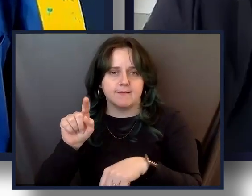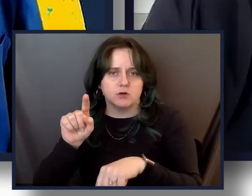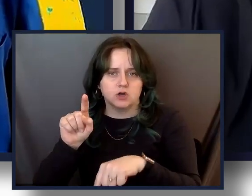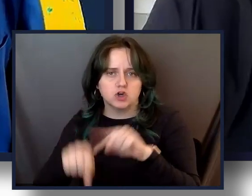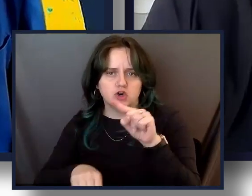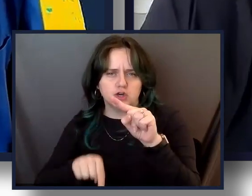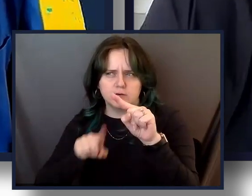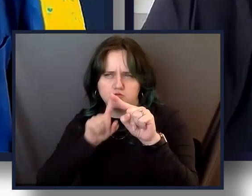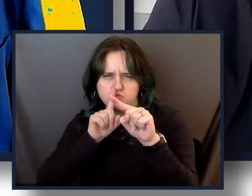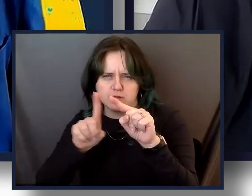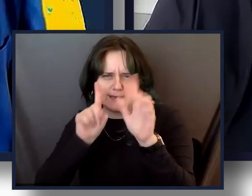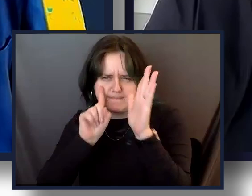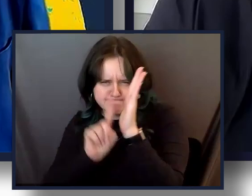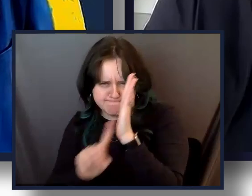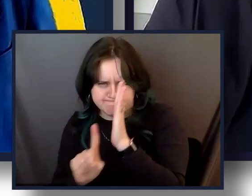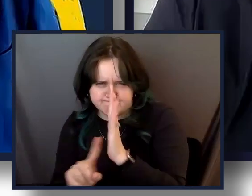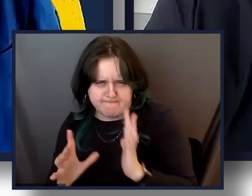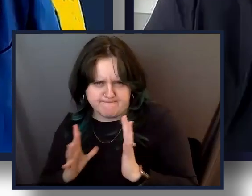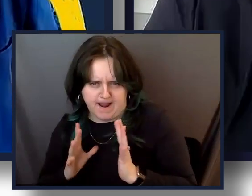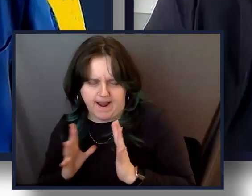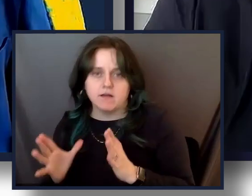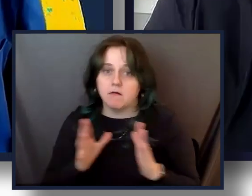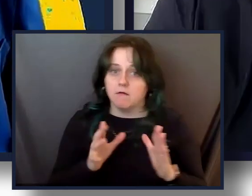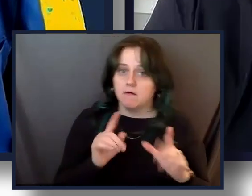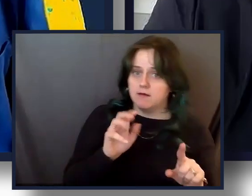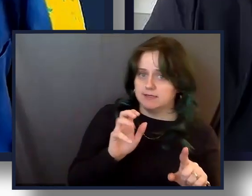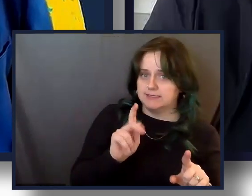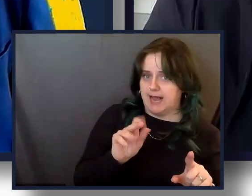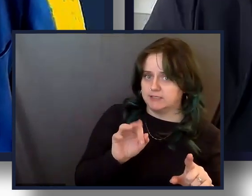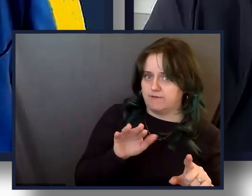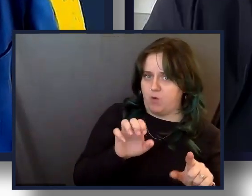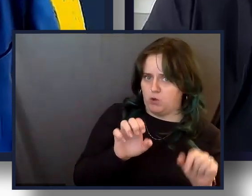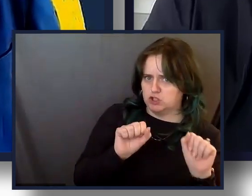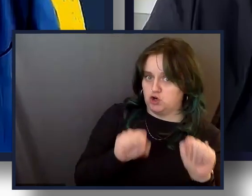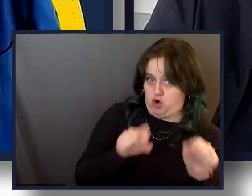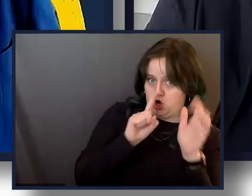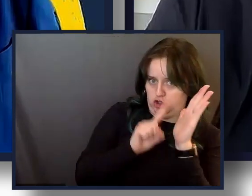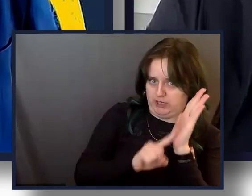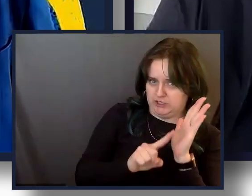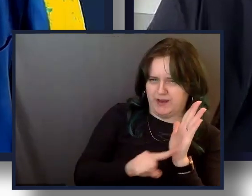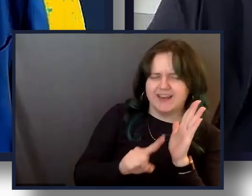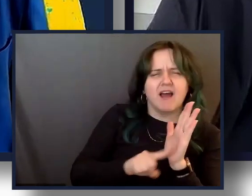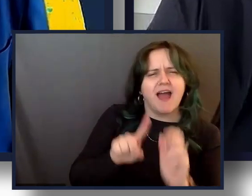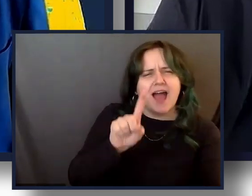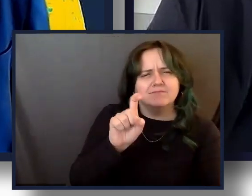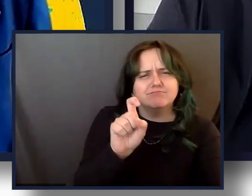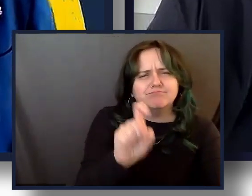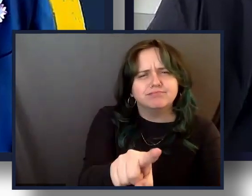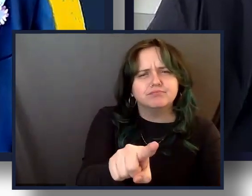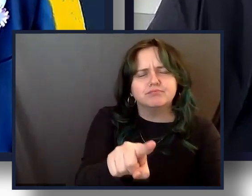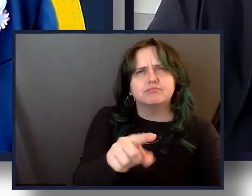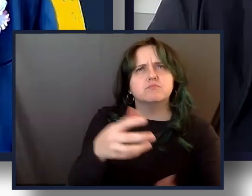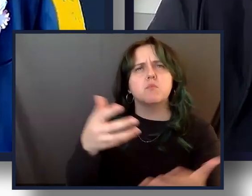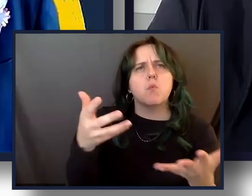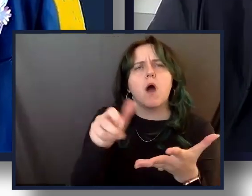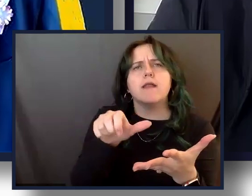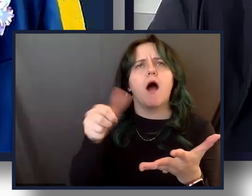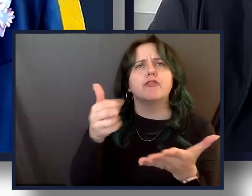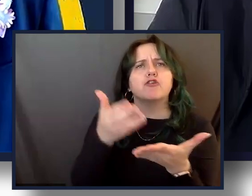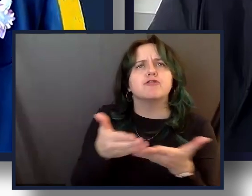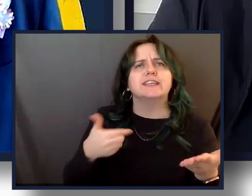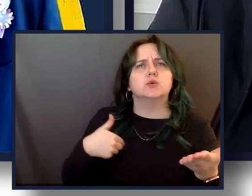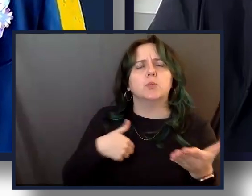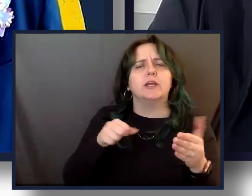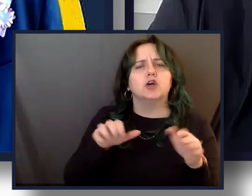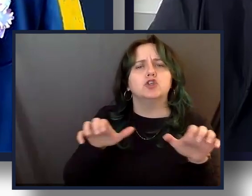look in that particular way. The members of the task force was. Can you say more about what efforts may have been made to warn, if